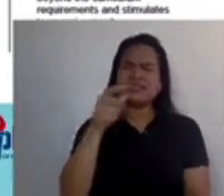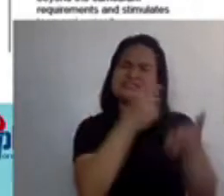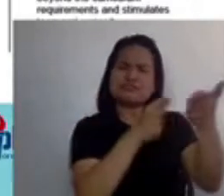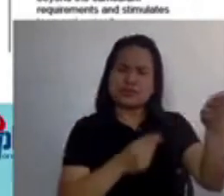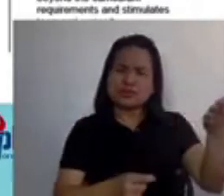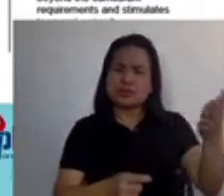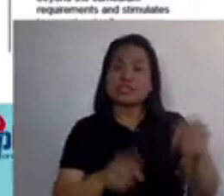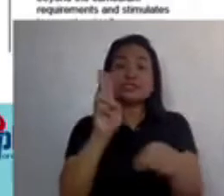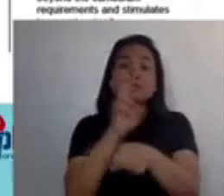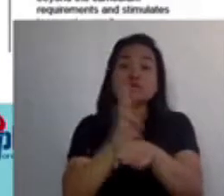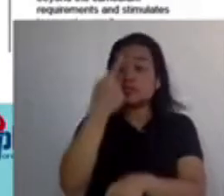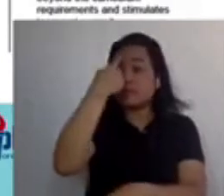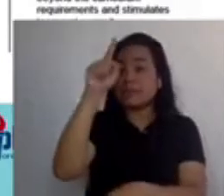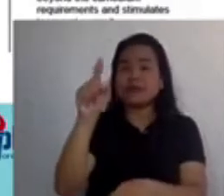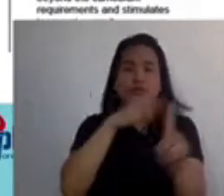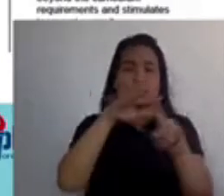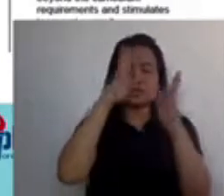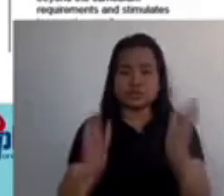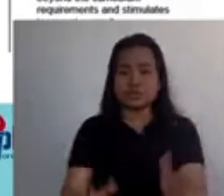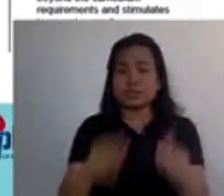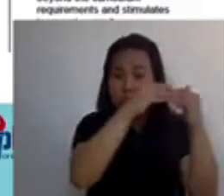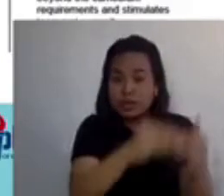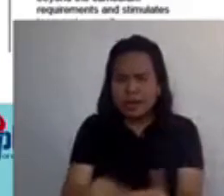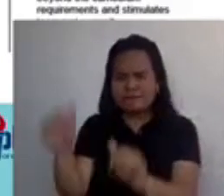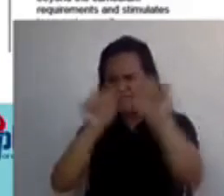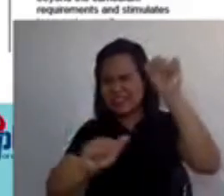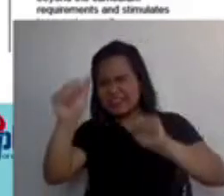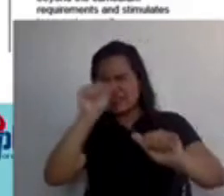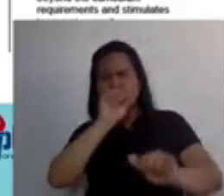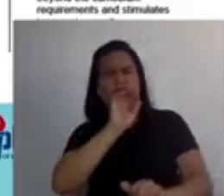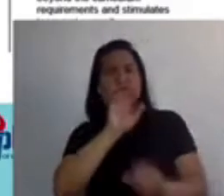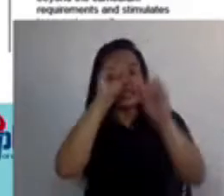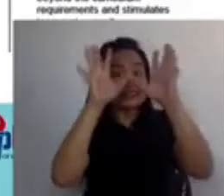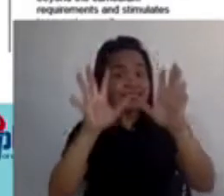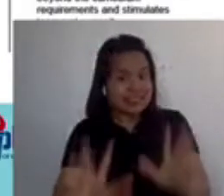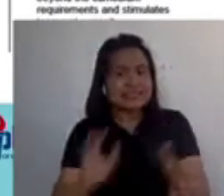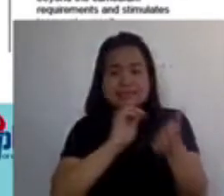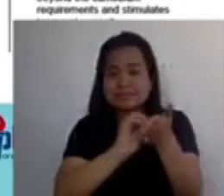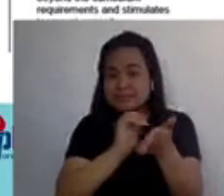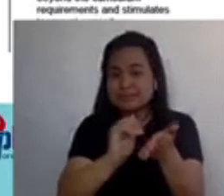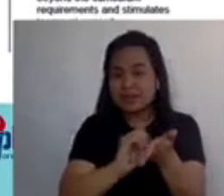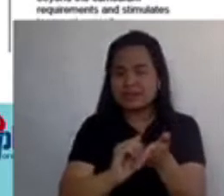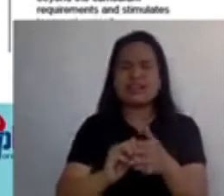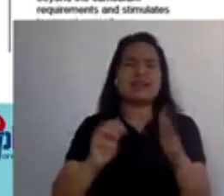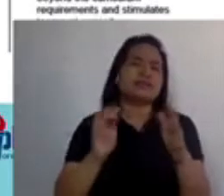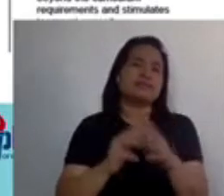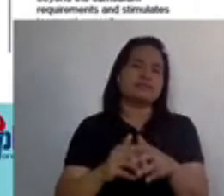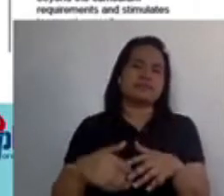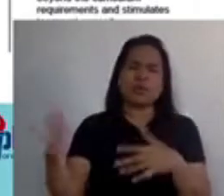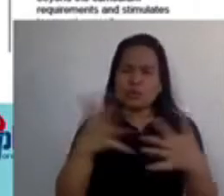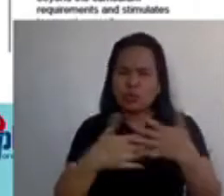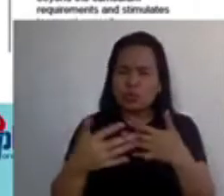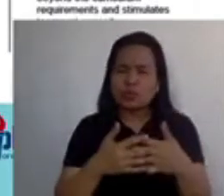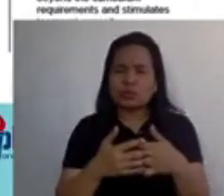guide them in the assessment of your teaching practice whenever you undergo classroom observation.